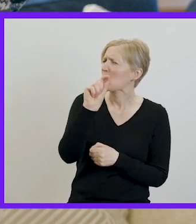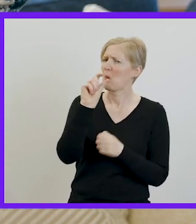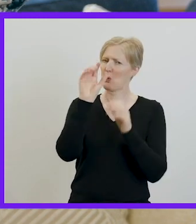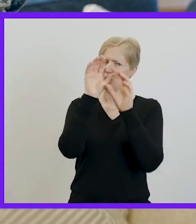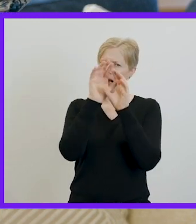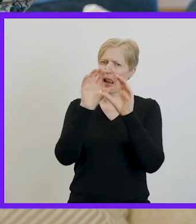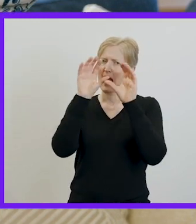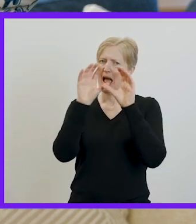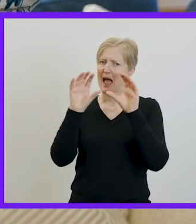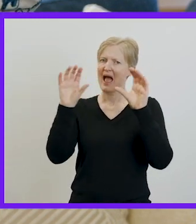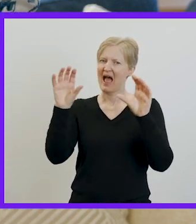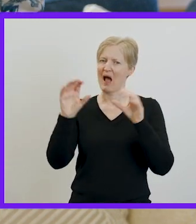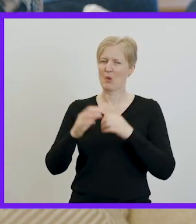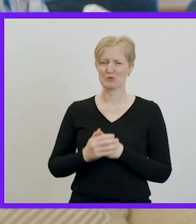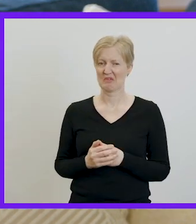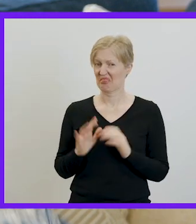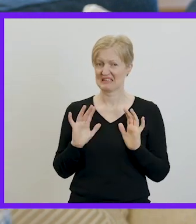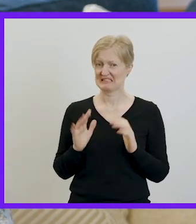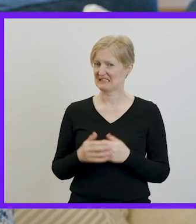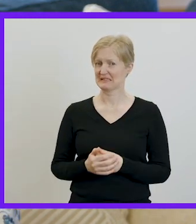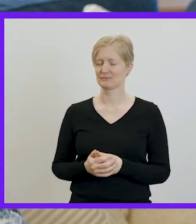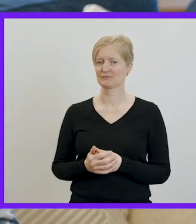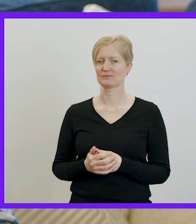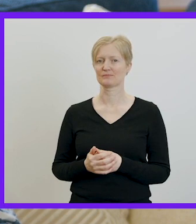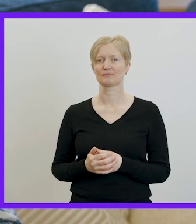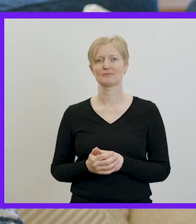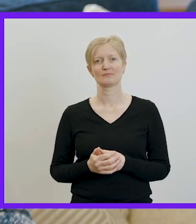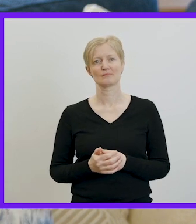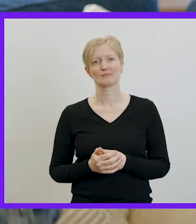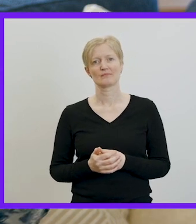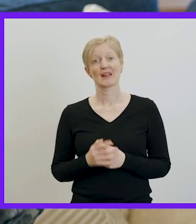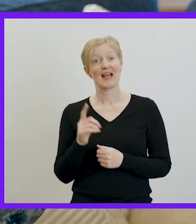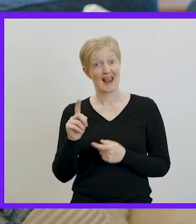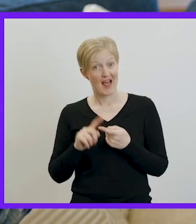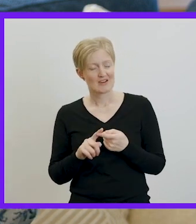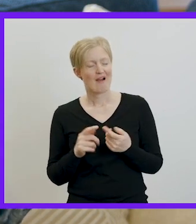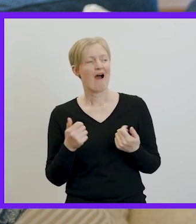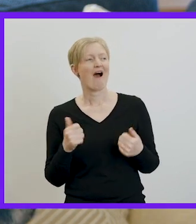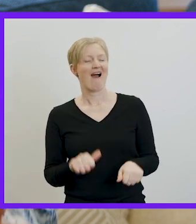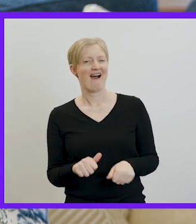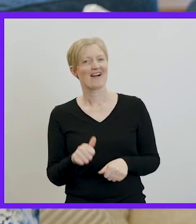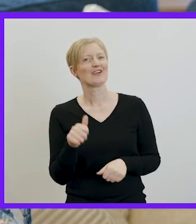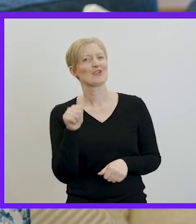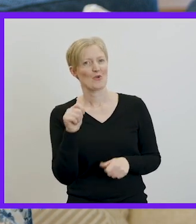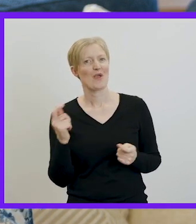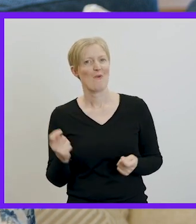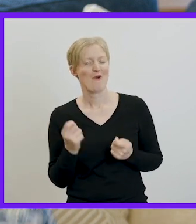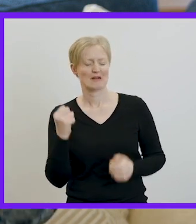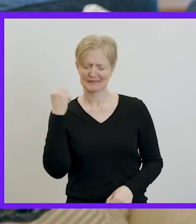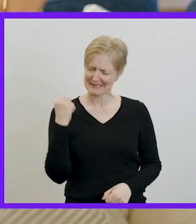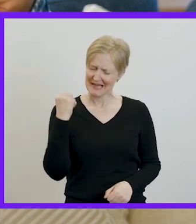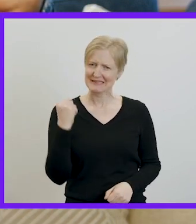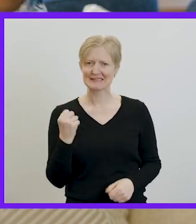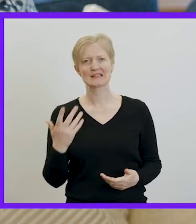just a tiny little cloud the size of a man's fist. And that's all Elijah needed. He